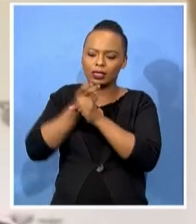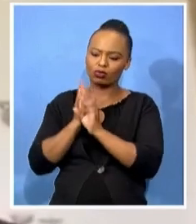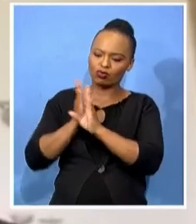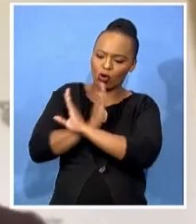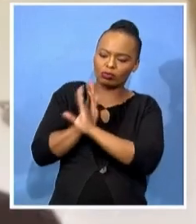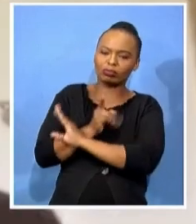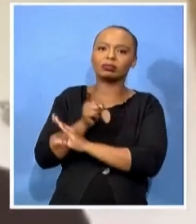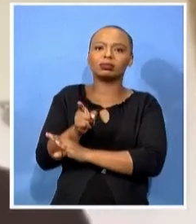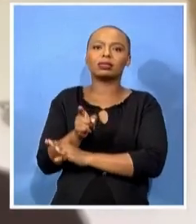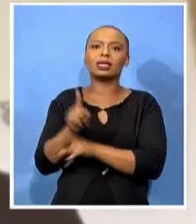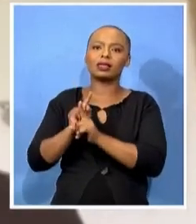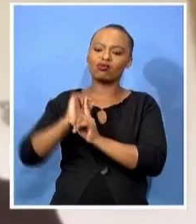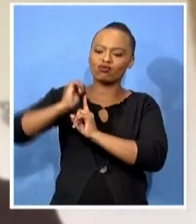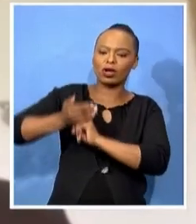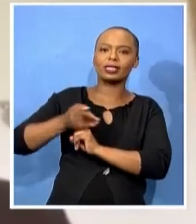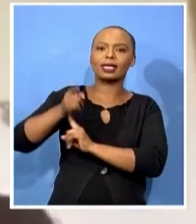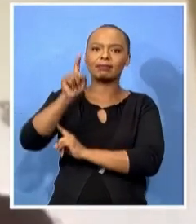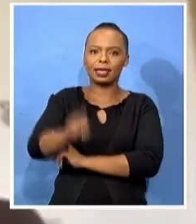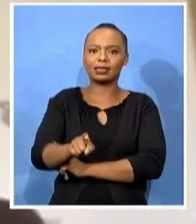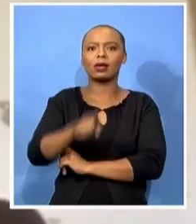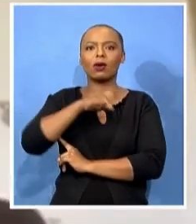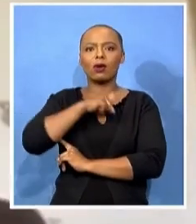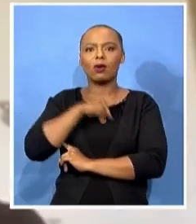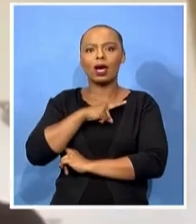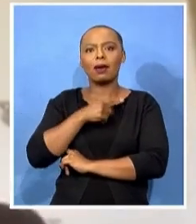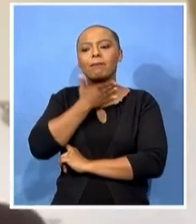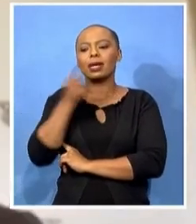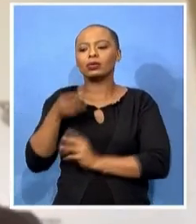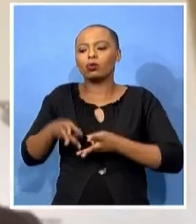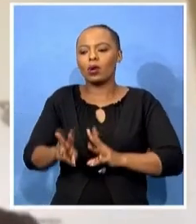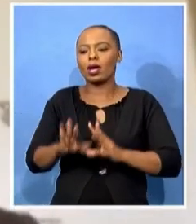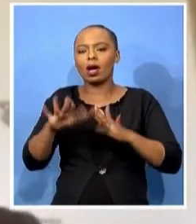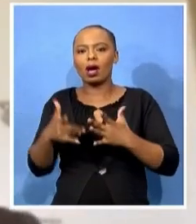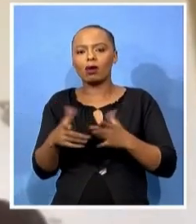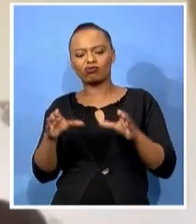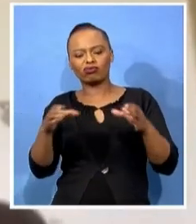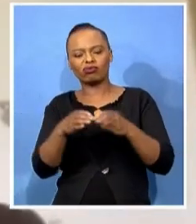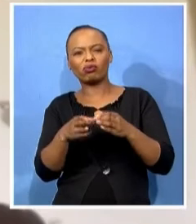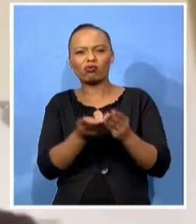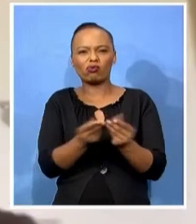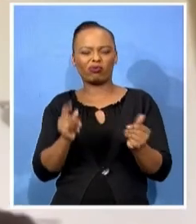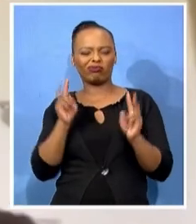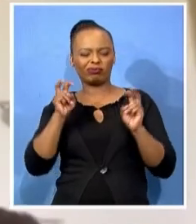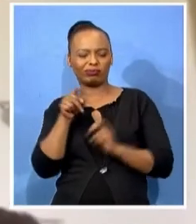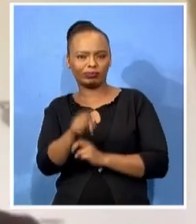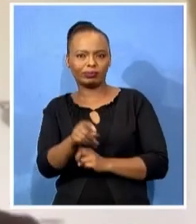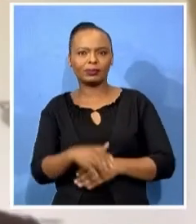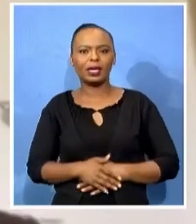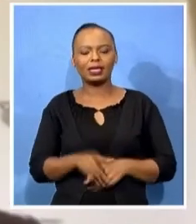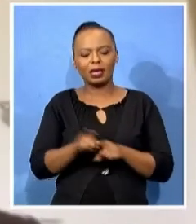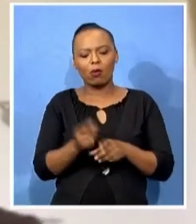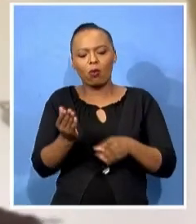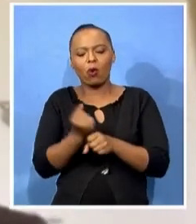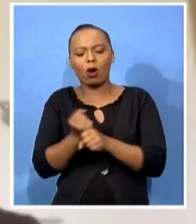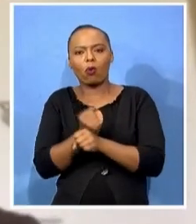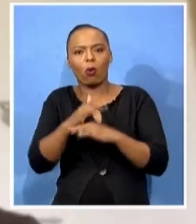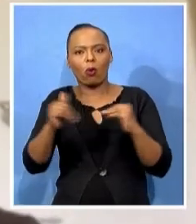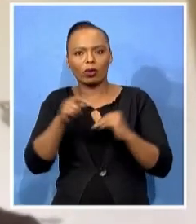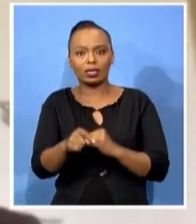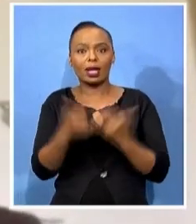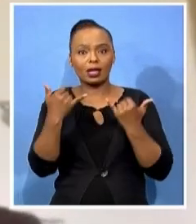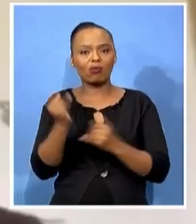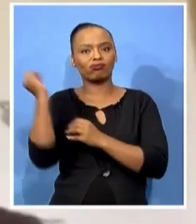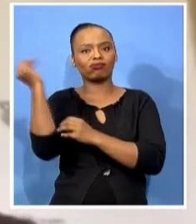ways of dealing with these vaccines would be. There will be a presentation that's going to take us through the kind